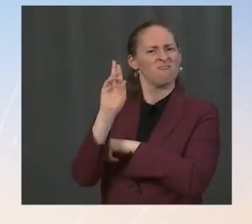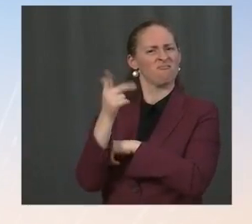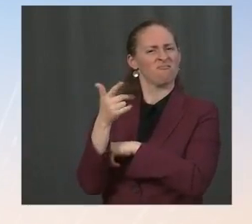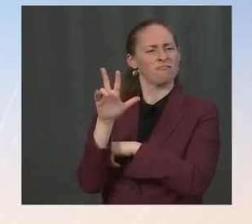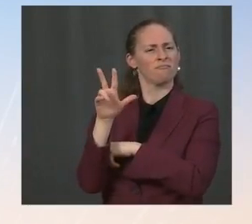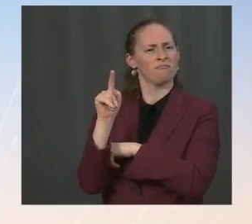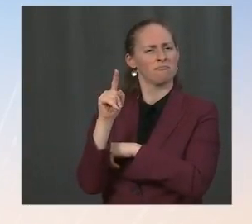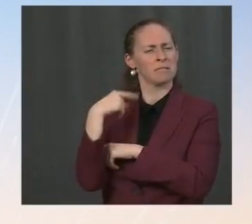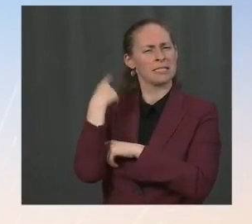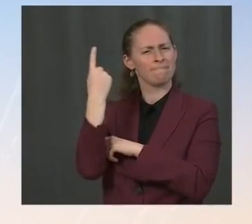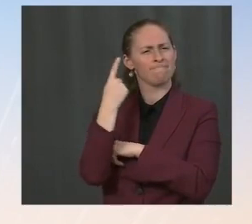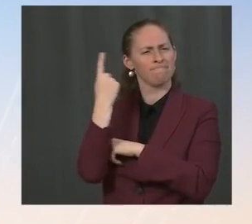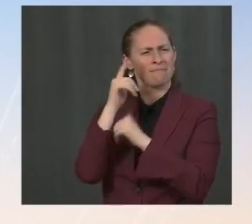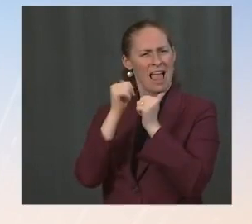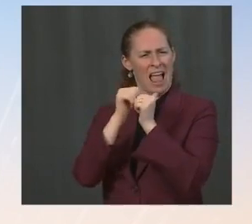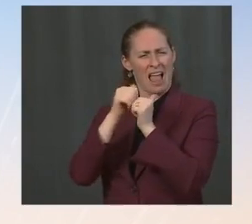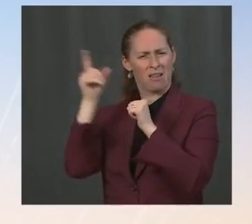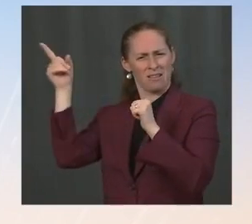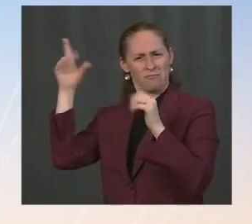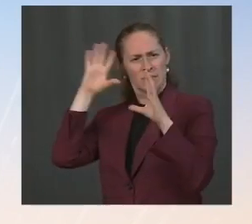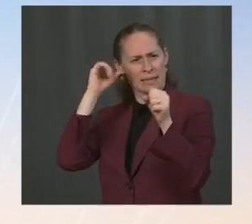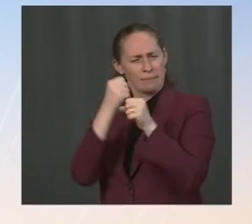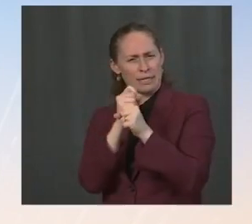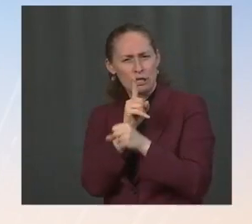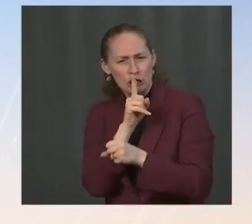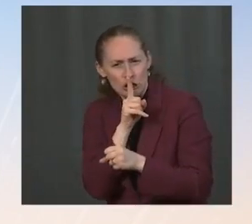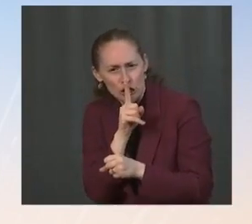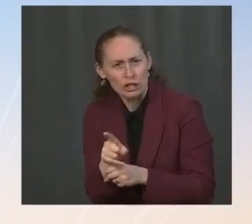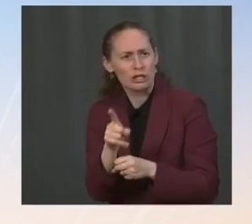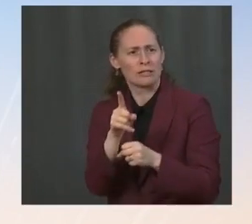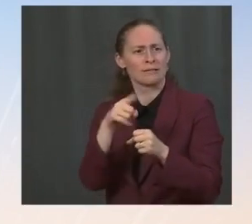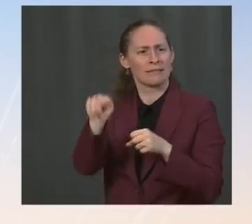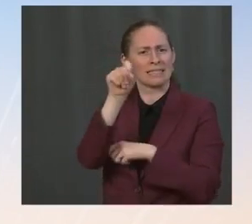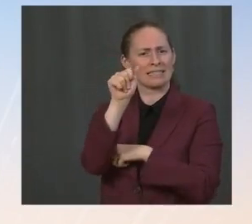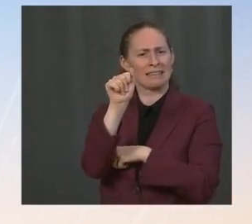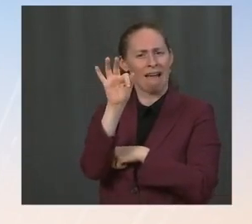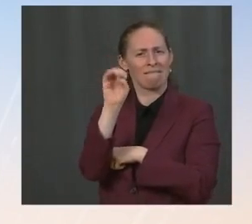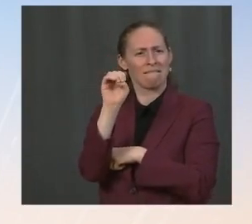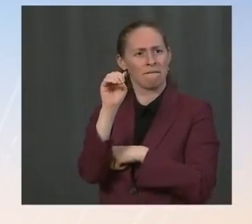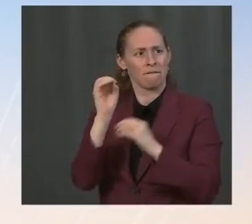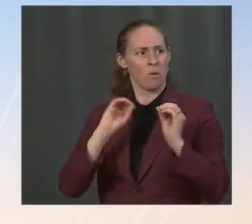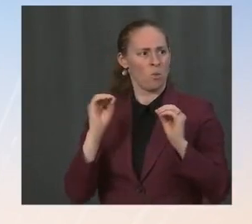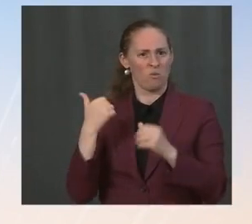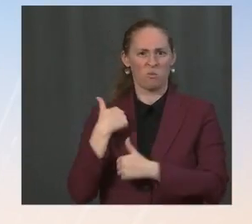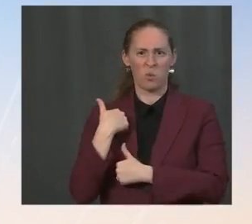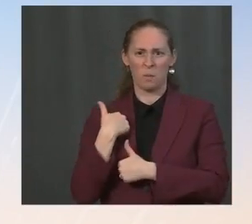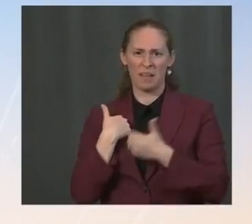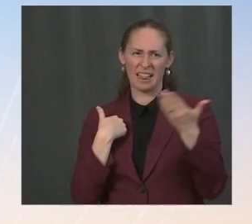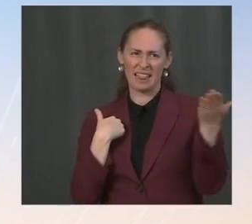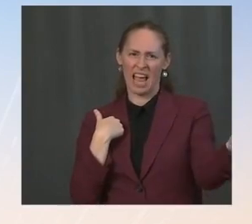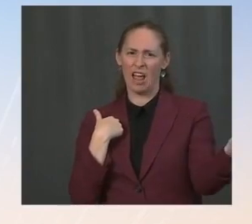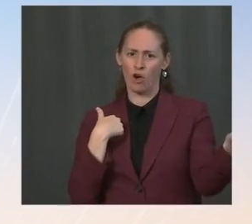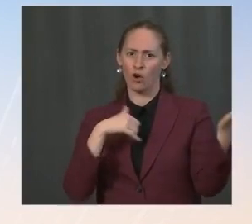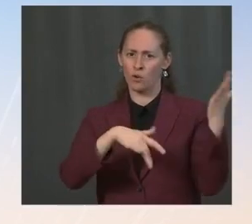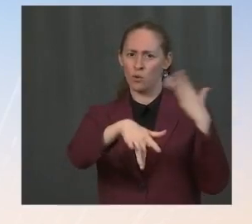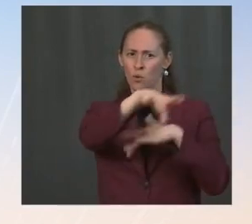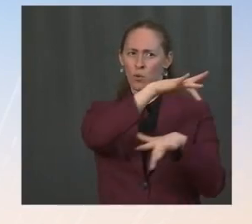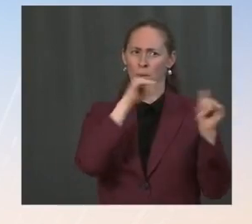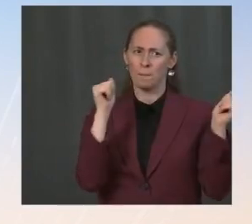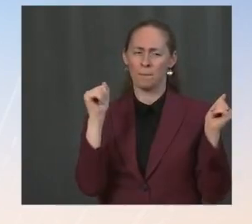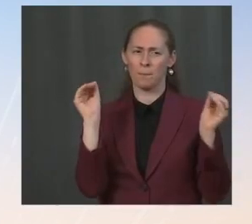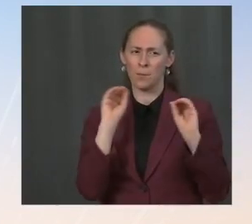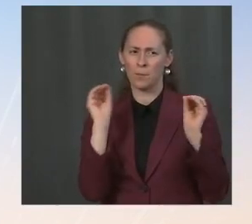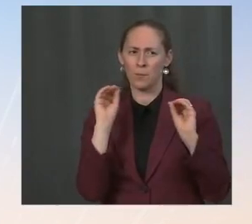safe evacuation for U.S. citizens without troop presence when, even with troop presence, we just saw this attack